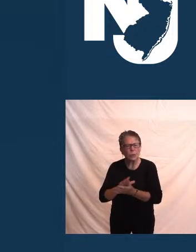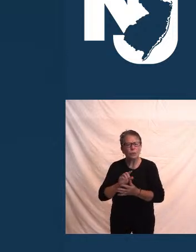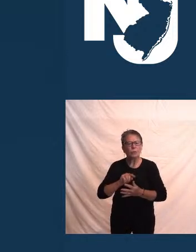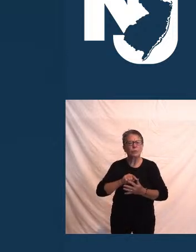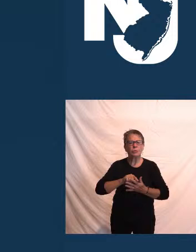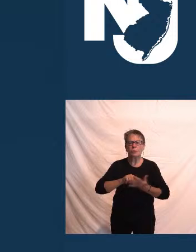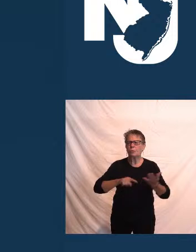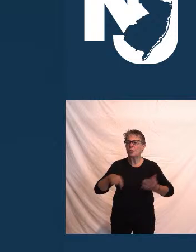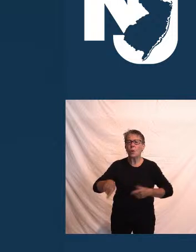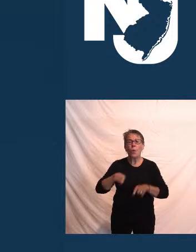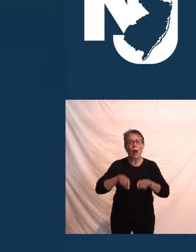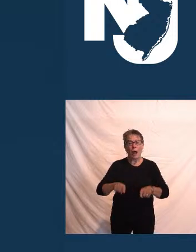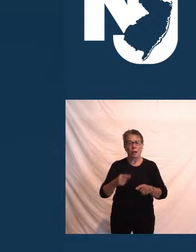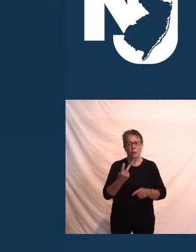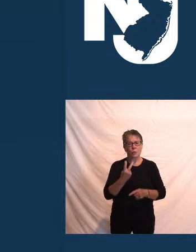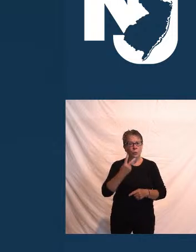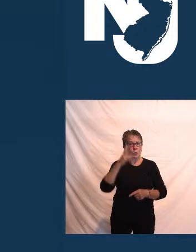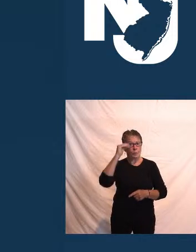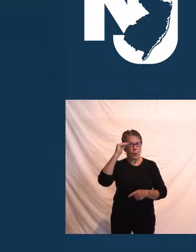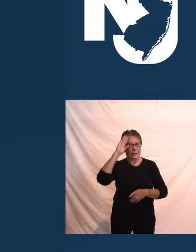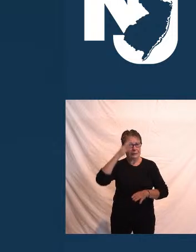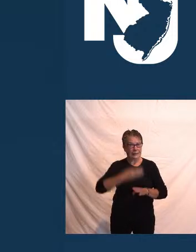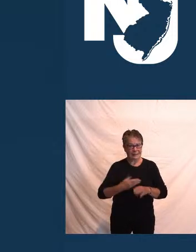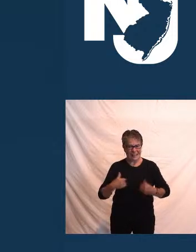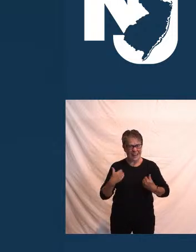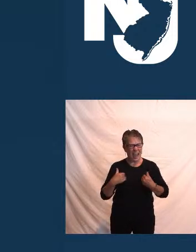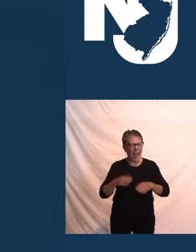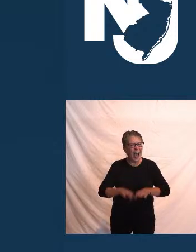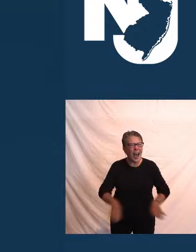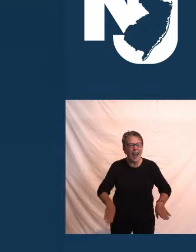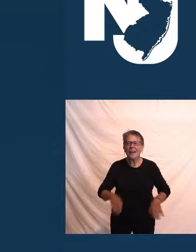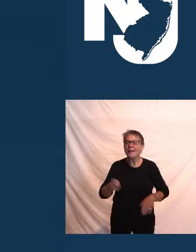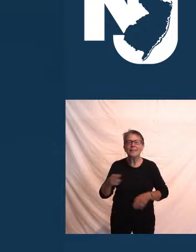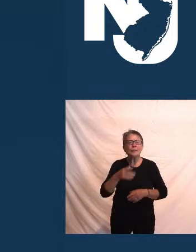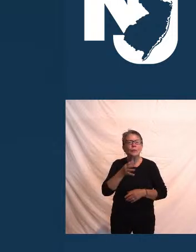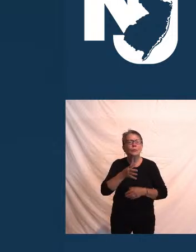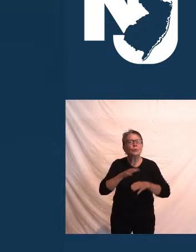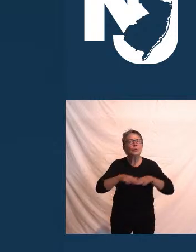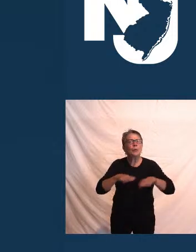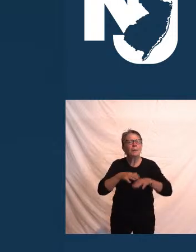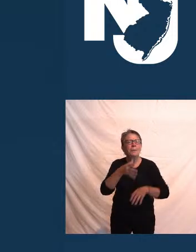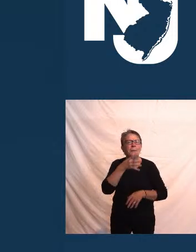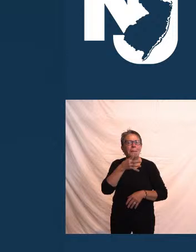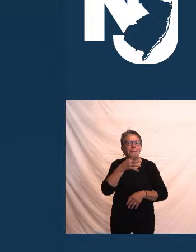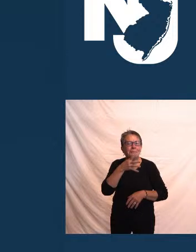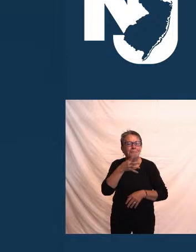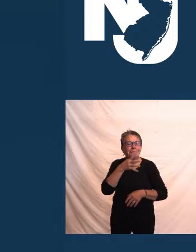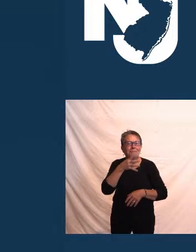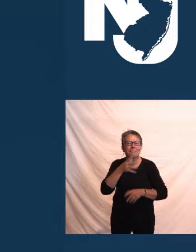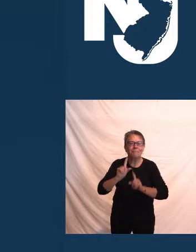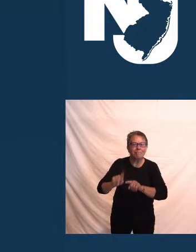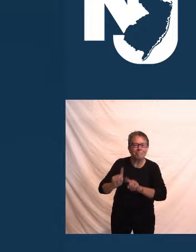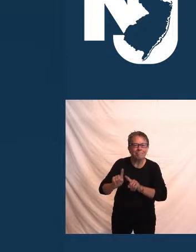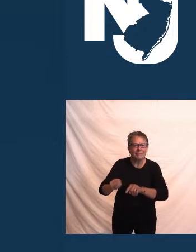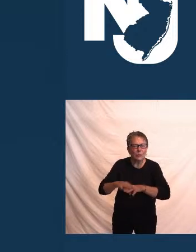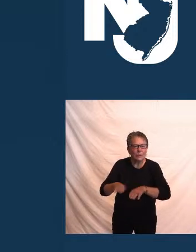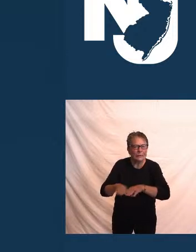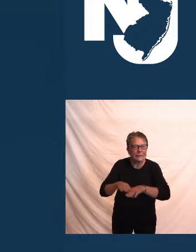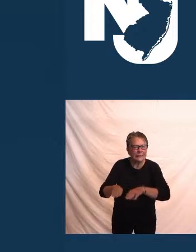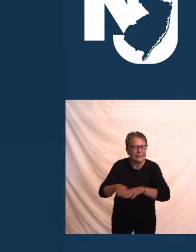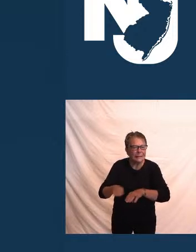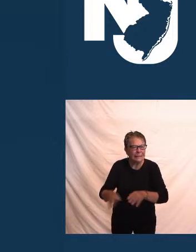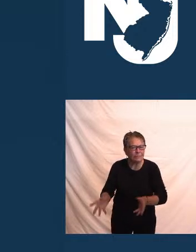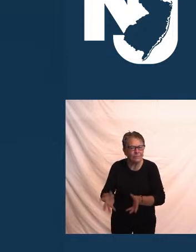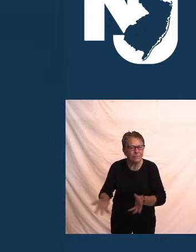Club in neighboring East Brunswick. In passing, she was reunited with both the Victors in her life, her late husband and son, and with